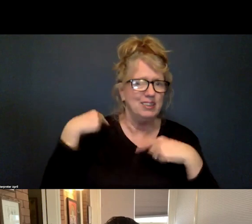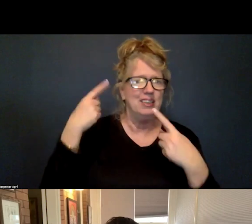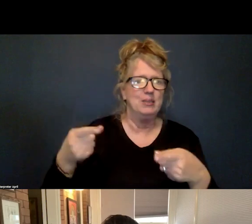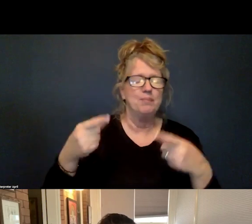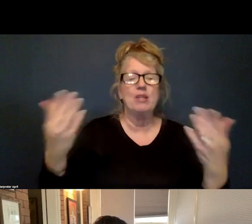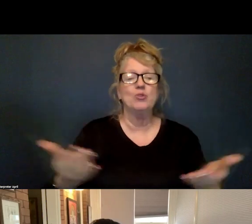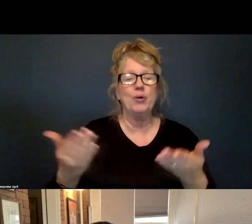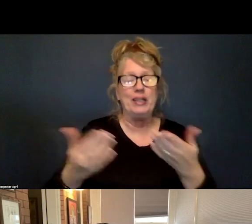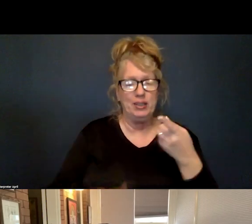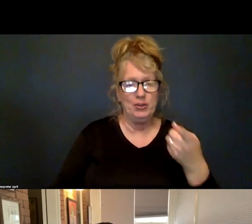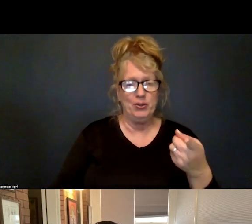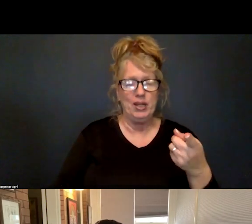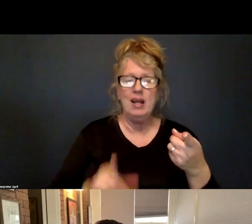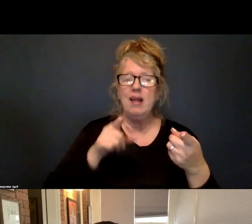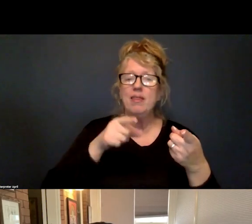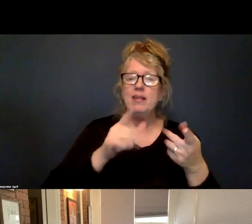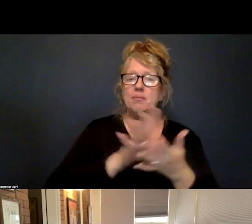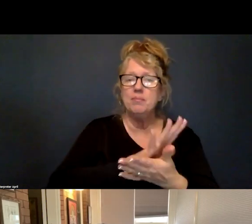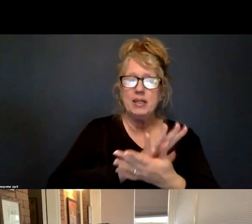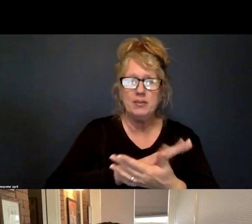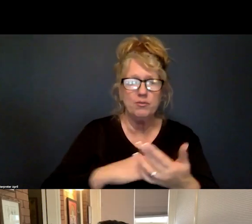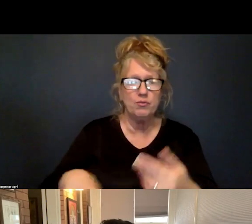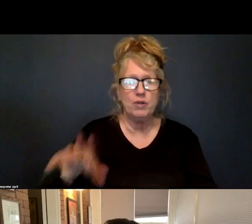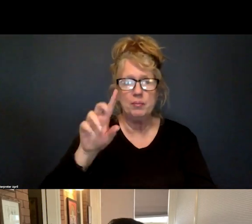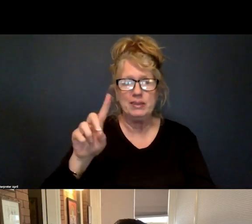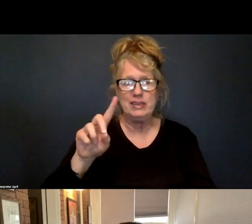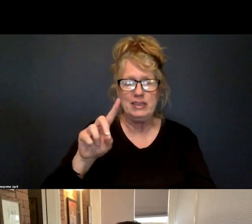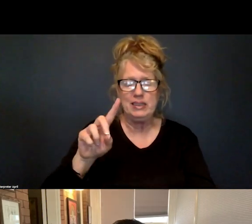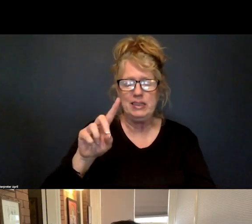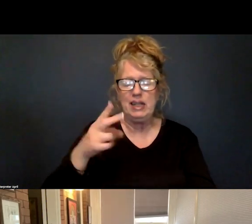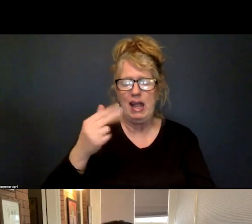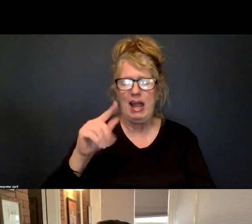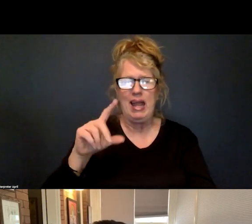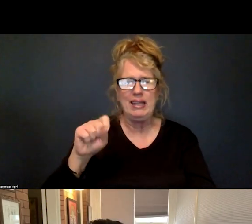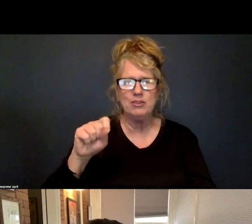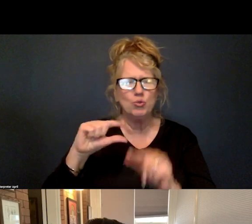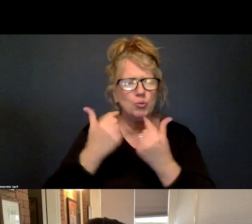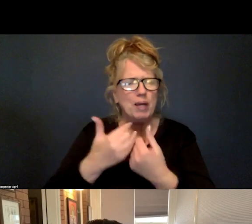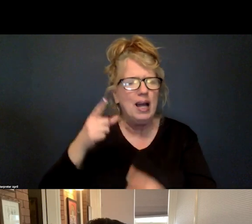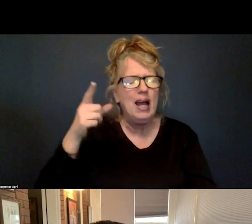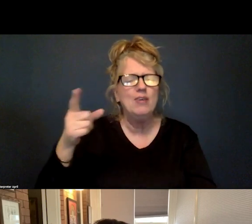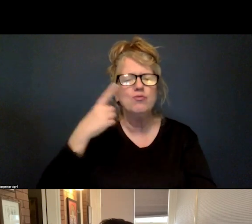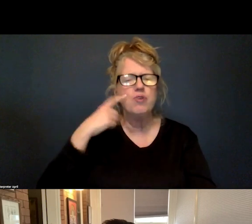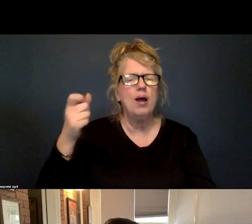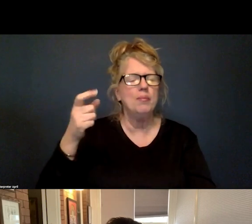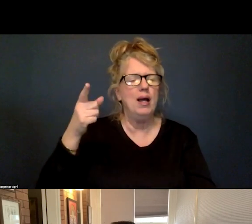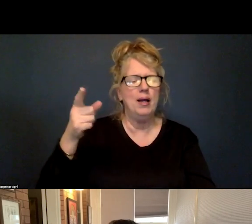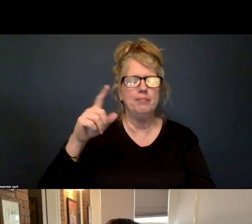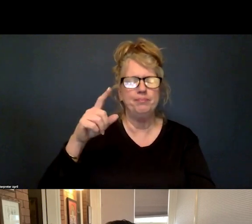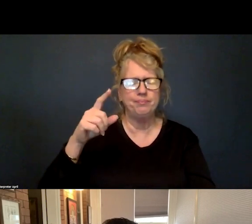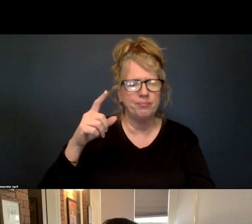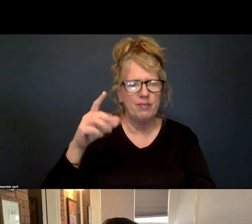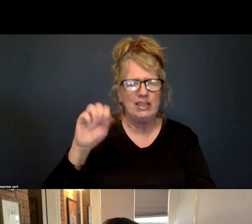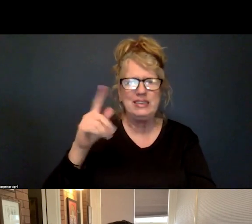here, this is a paper that comes from Dee Yang's group at Stanford, really, really awesome computer scientist who is